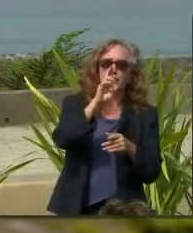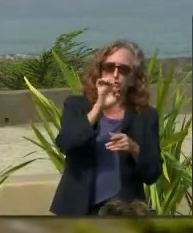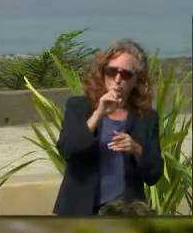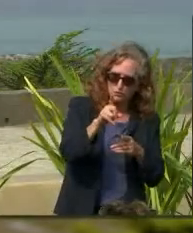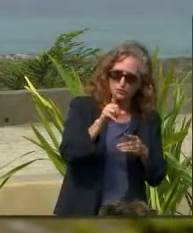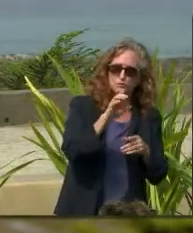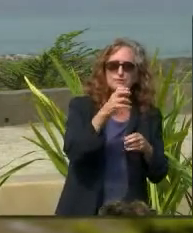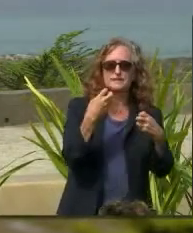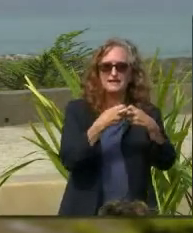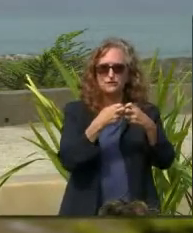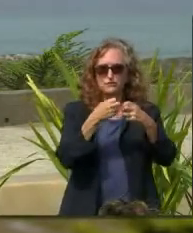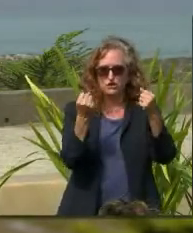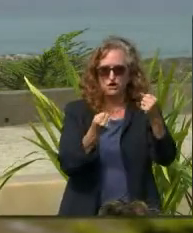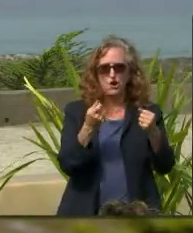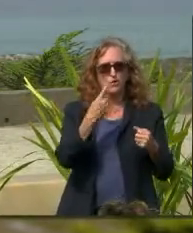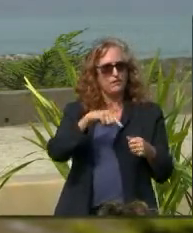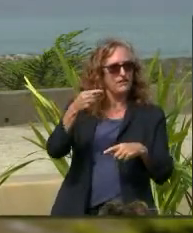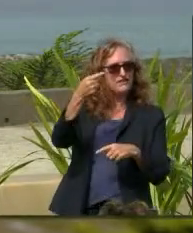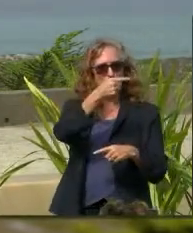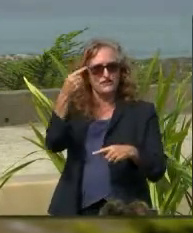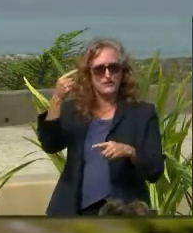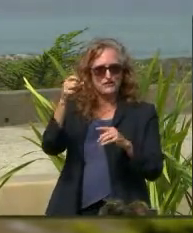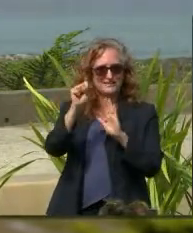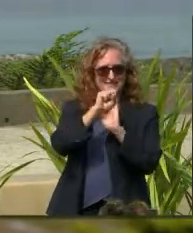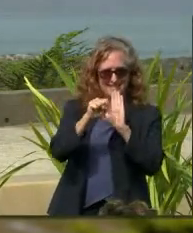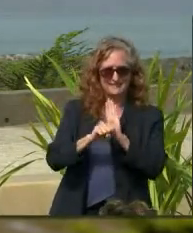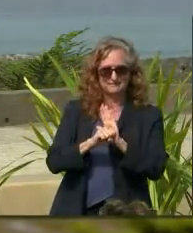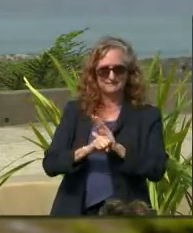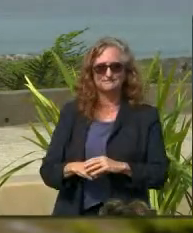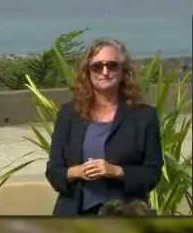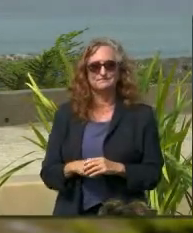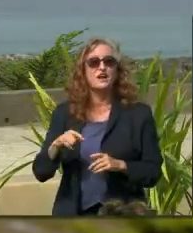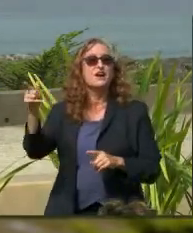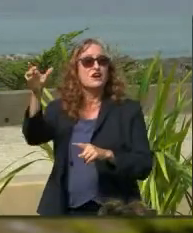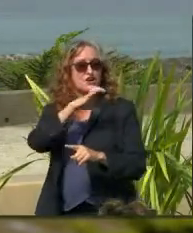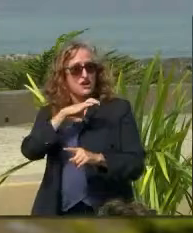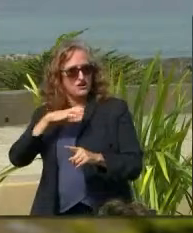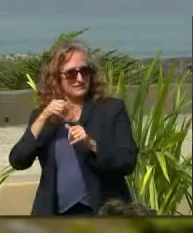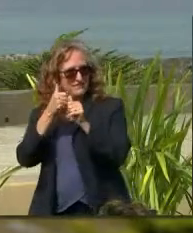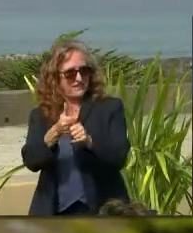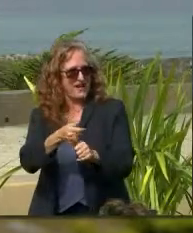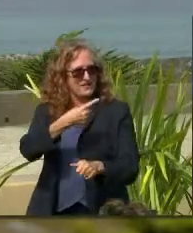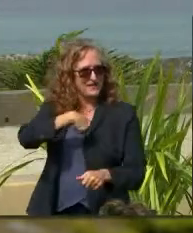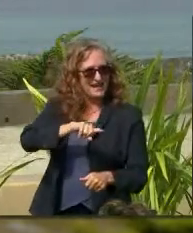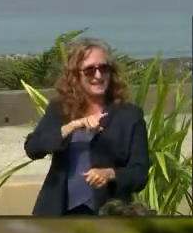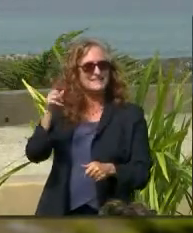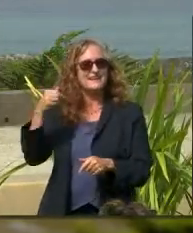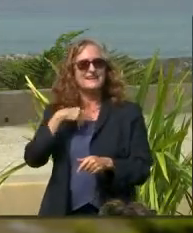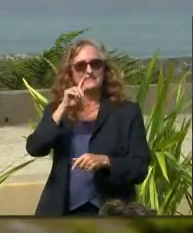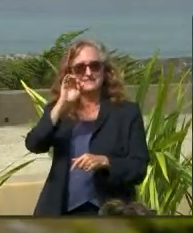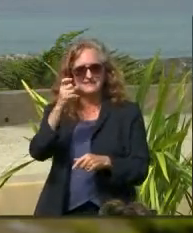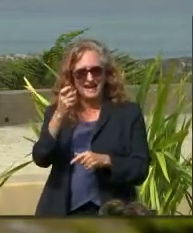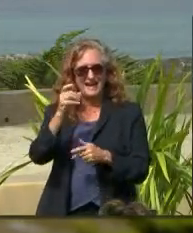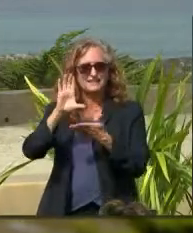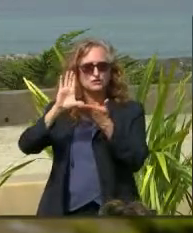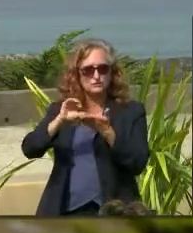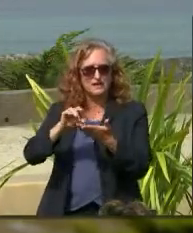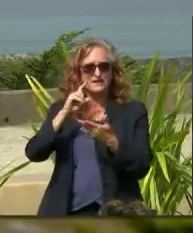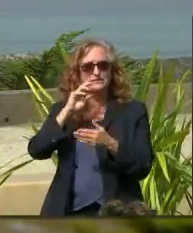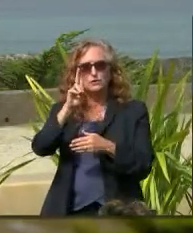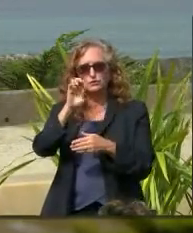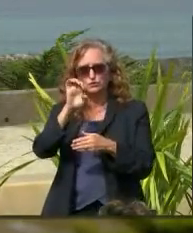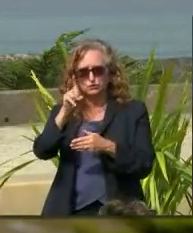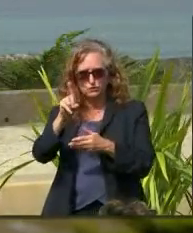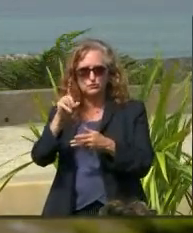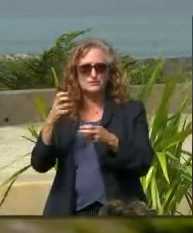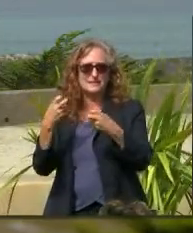the country to do so. And of course, Congress followed our lead by including tax credits for used EVs